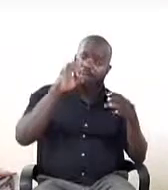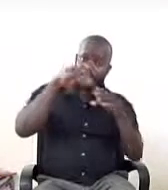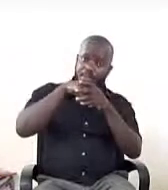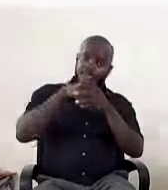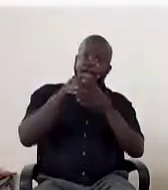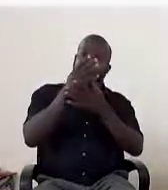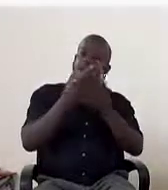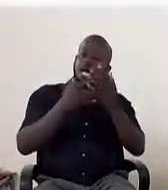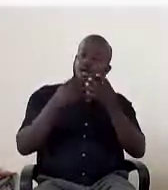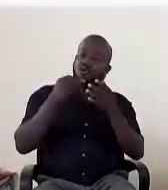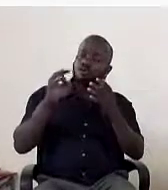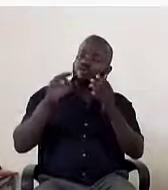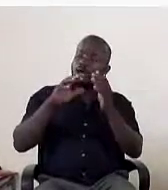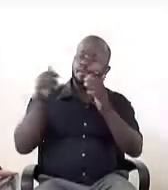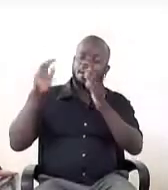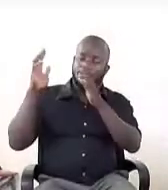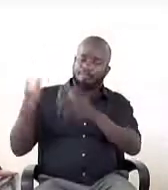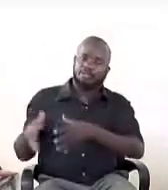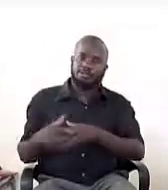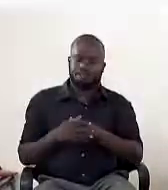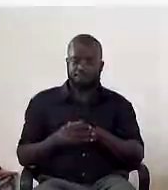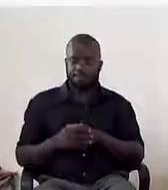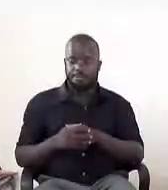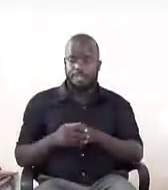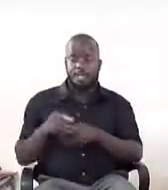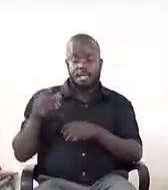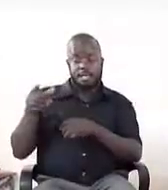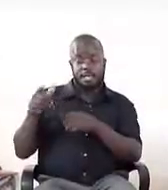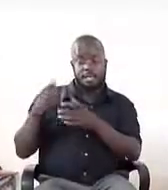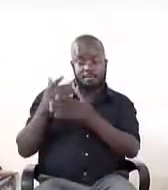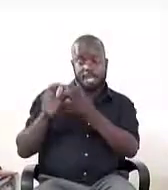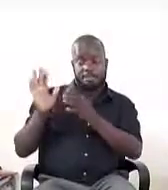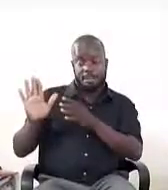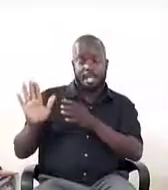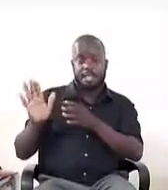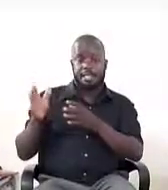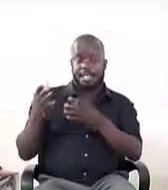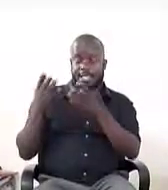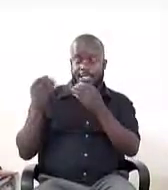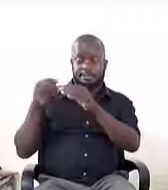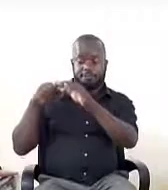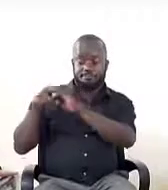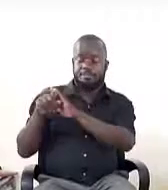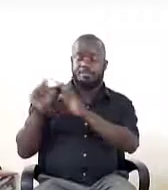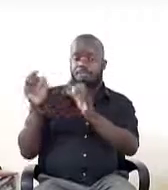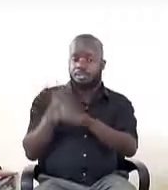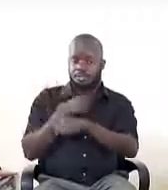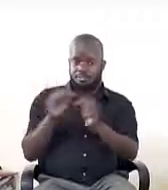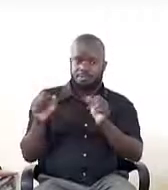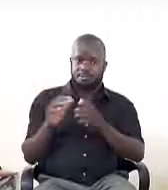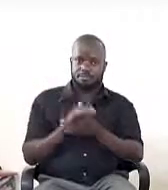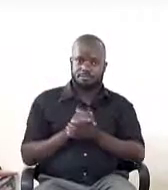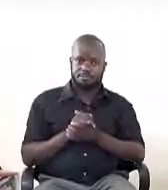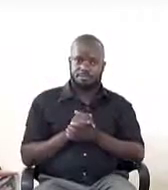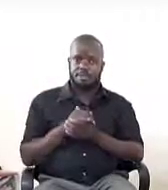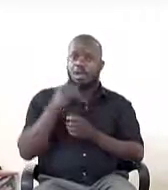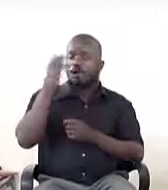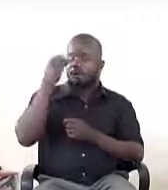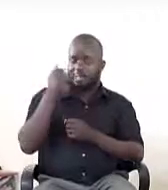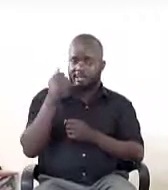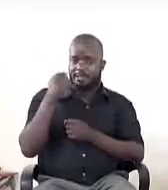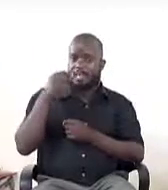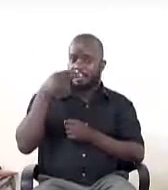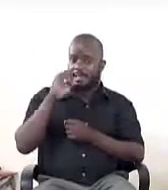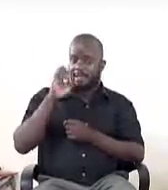into someone else's bloodstream. And someone else's bloodstream is not an easy place to get to,